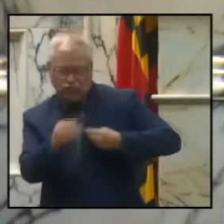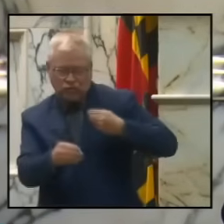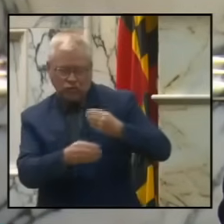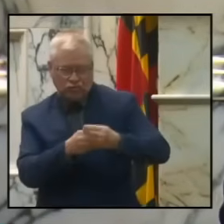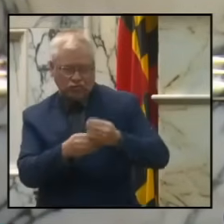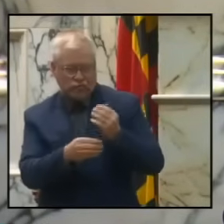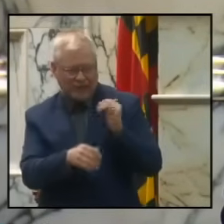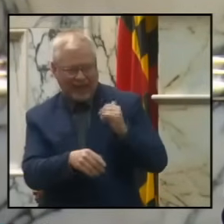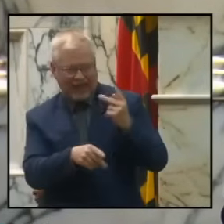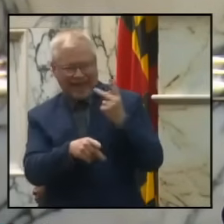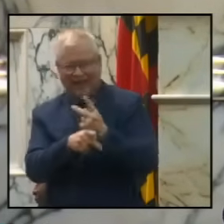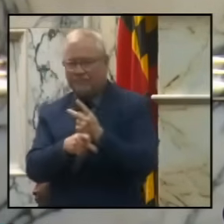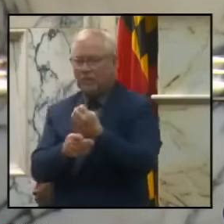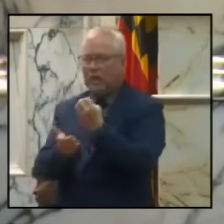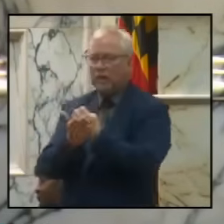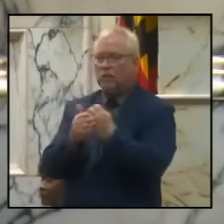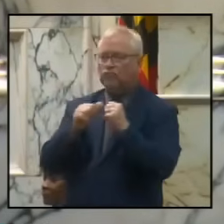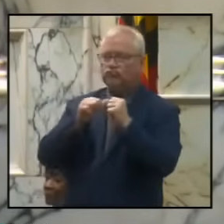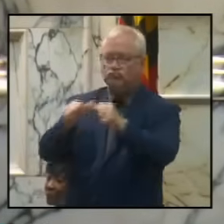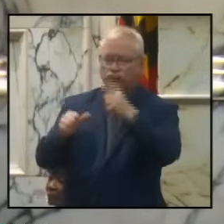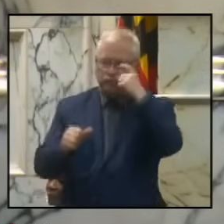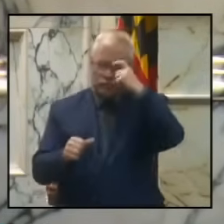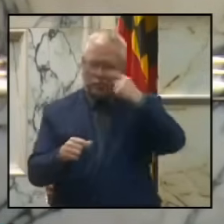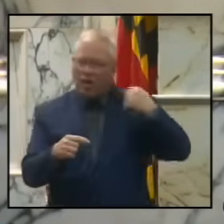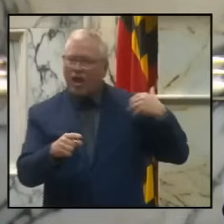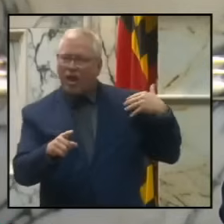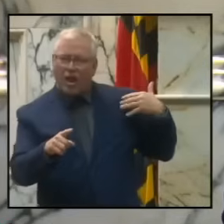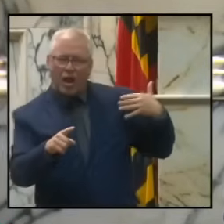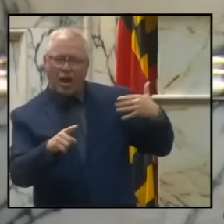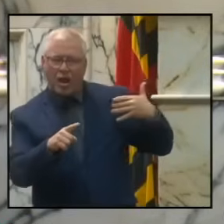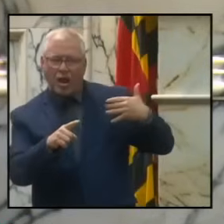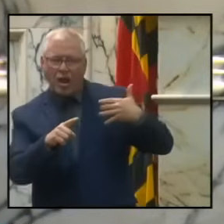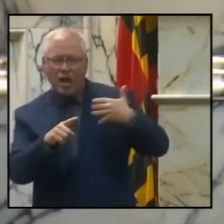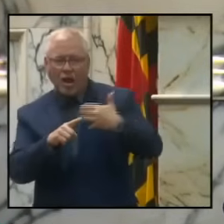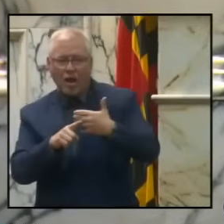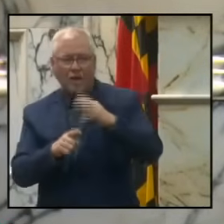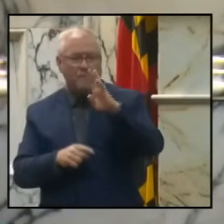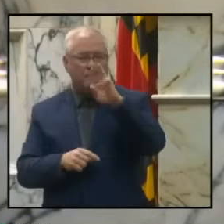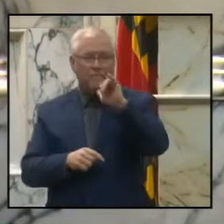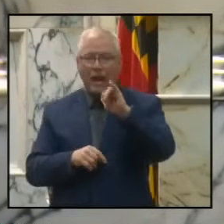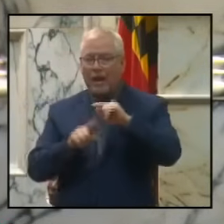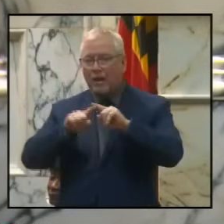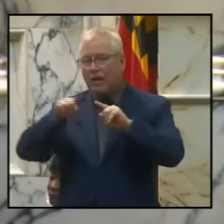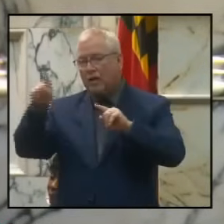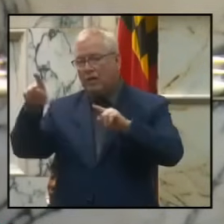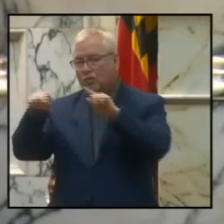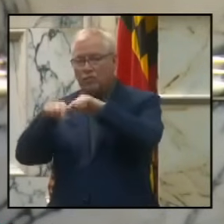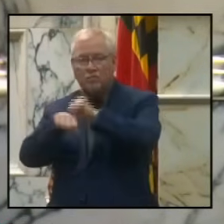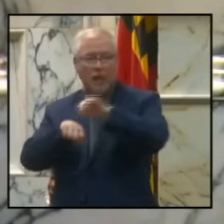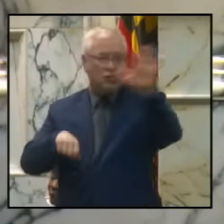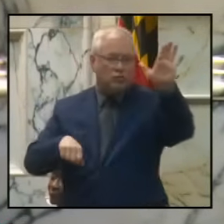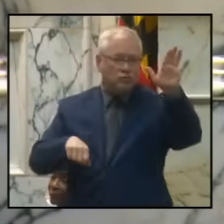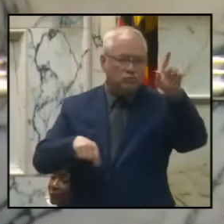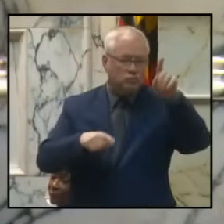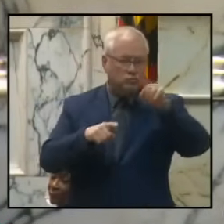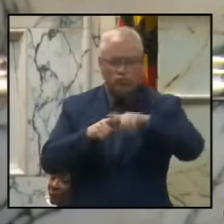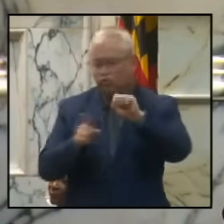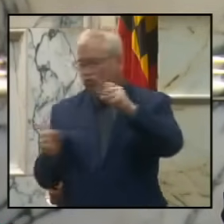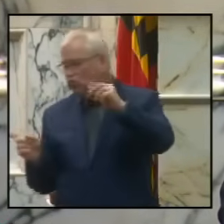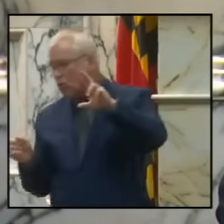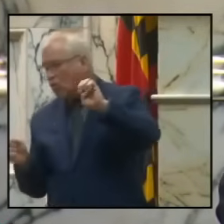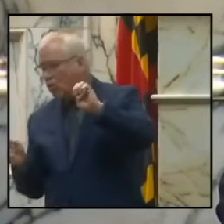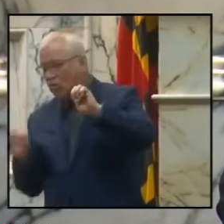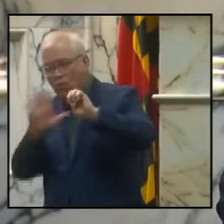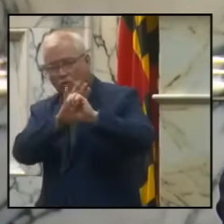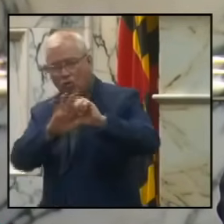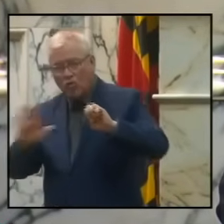decades. From the bay, to the mountains, to the shore. Because investing